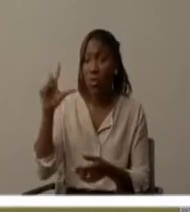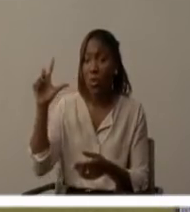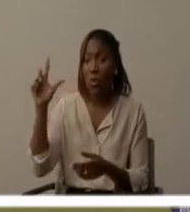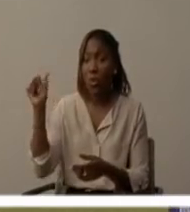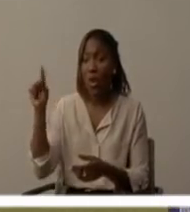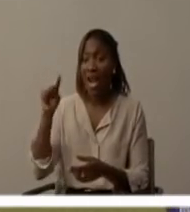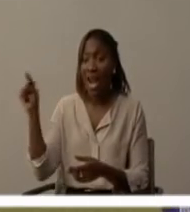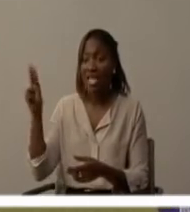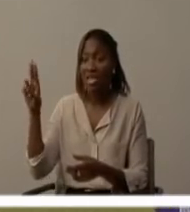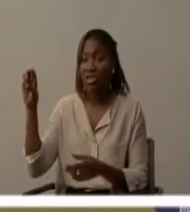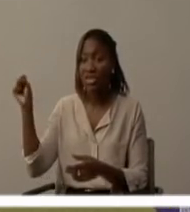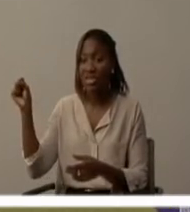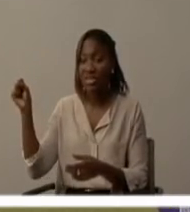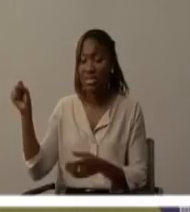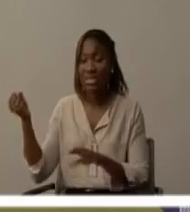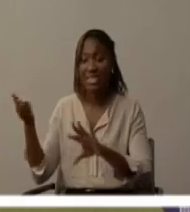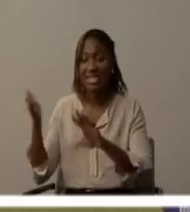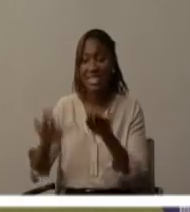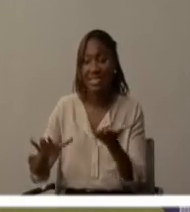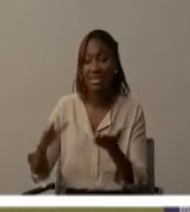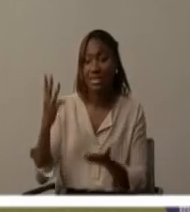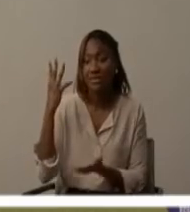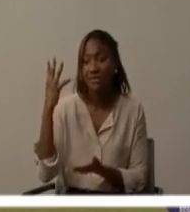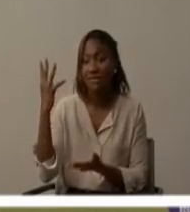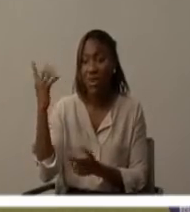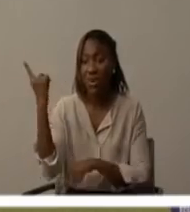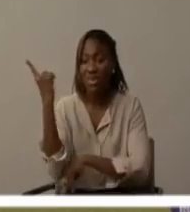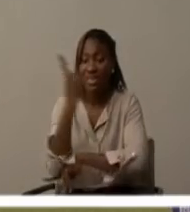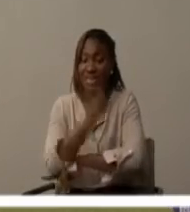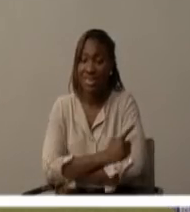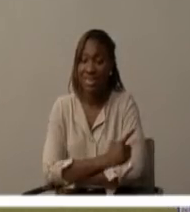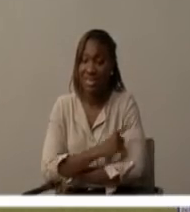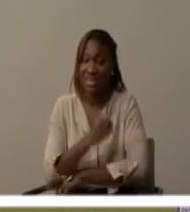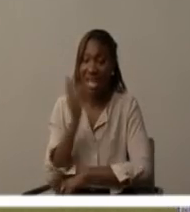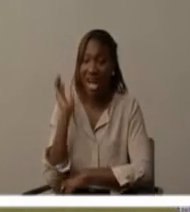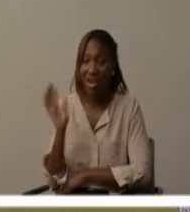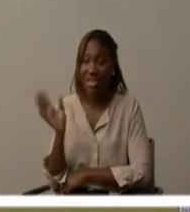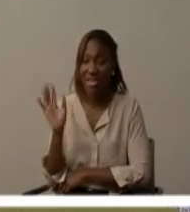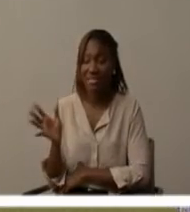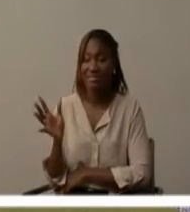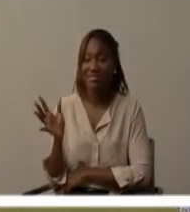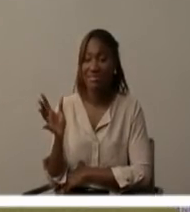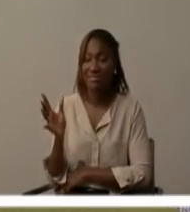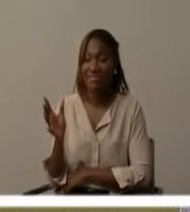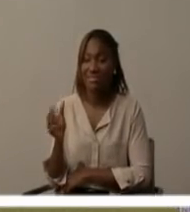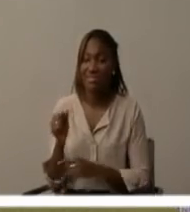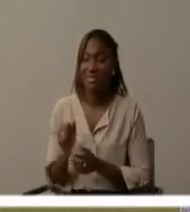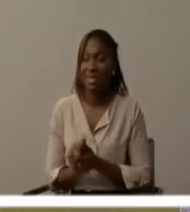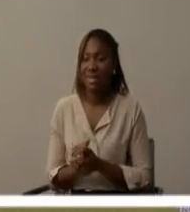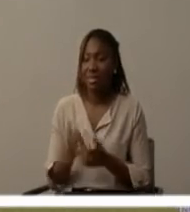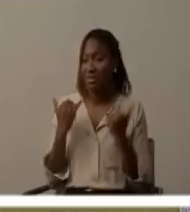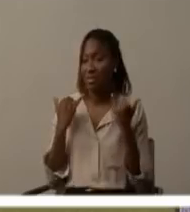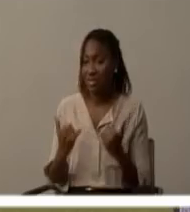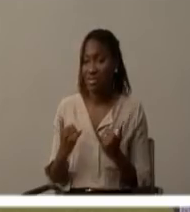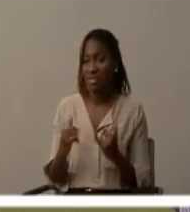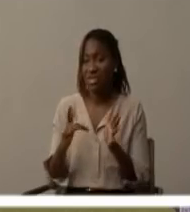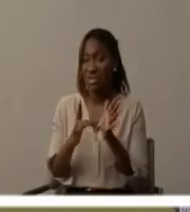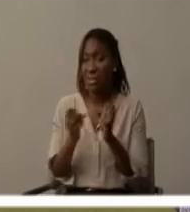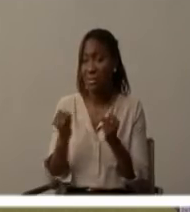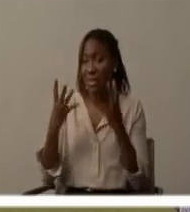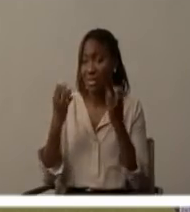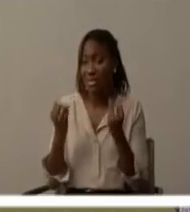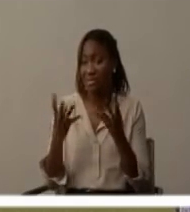for 4 days already. Bethany is only about 2 miles from Jerusalem, and many